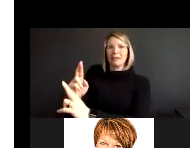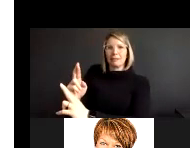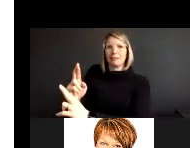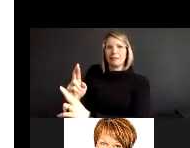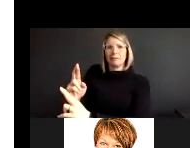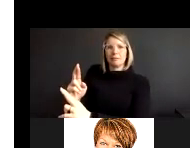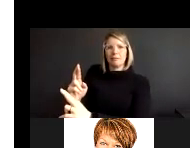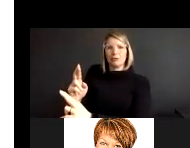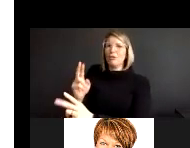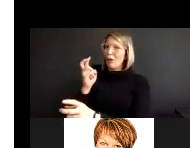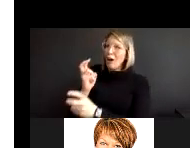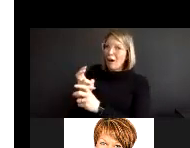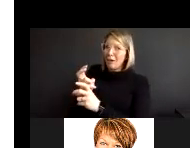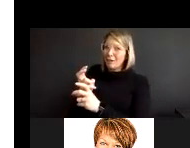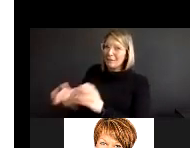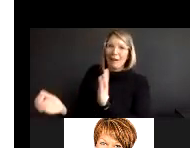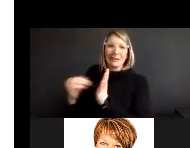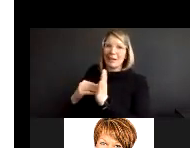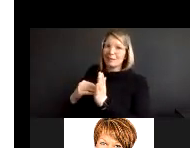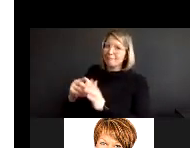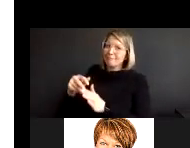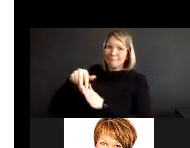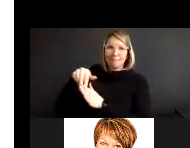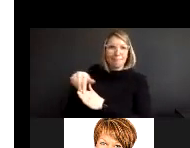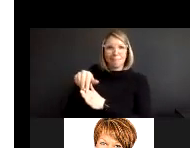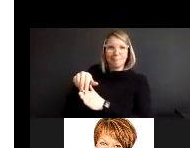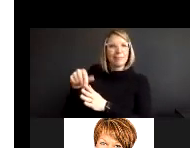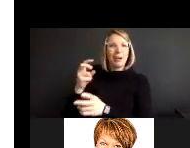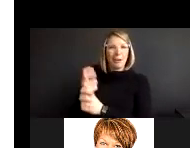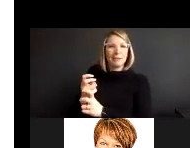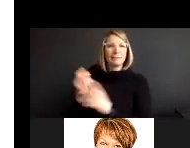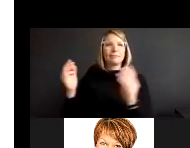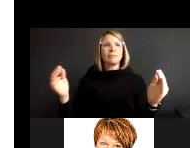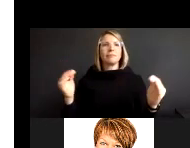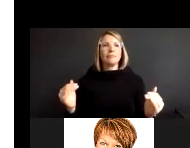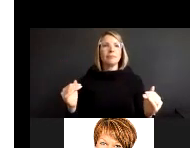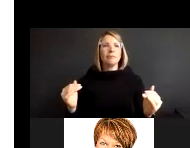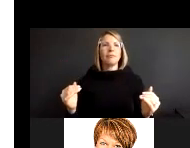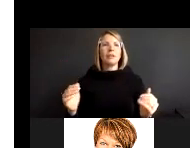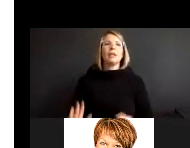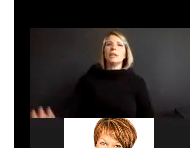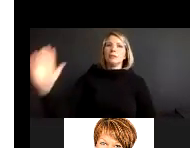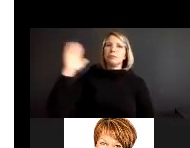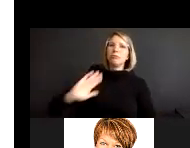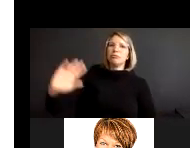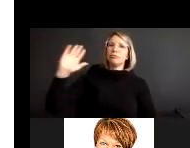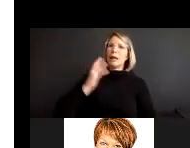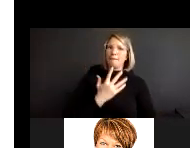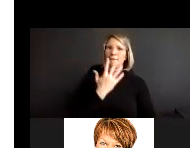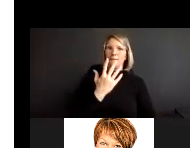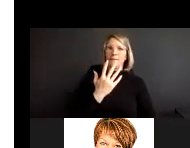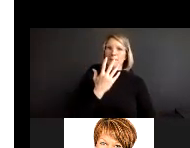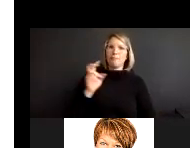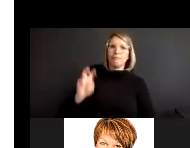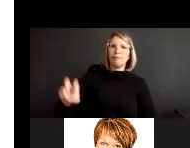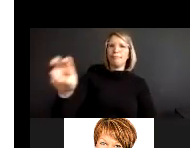choose. We've gotten a lot of questions, especially when we did the roadshow throughout the province for the 5-year review with health